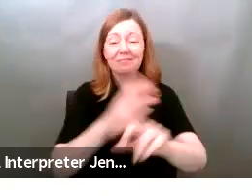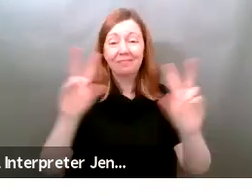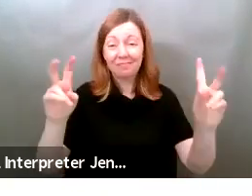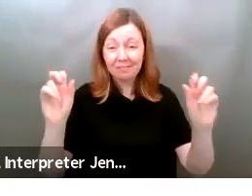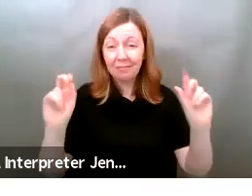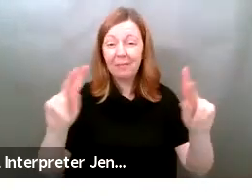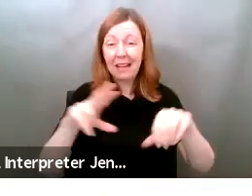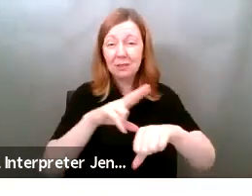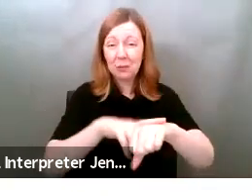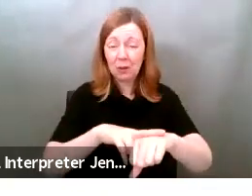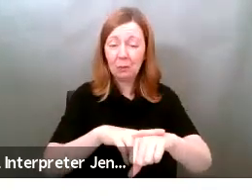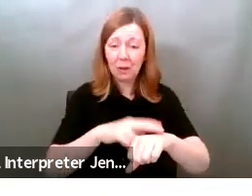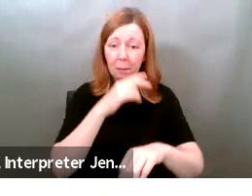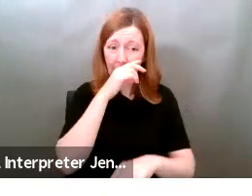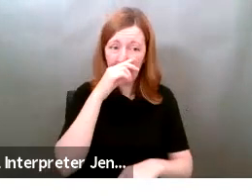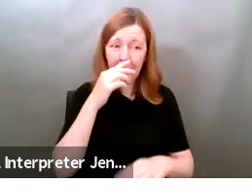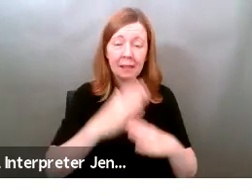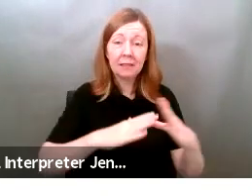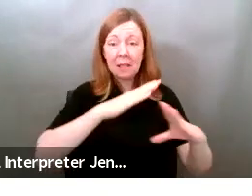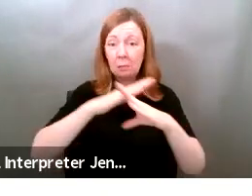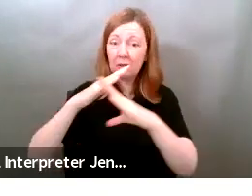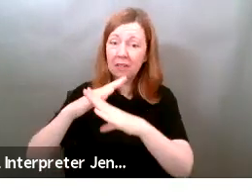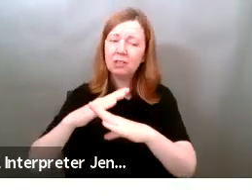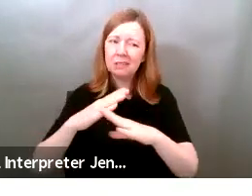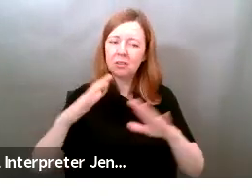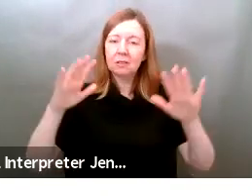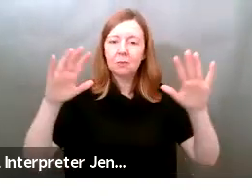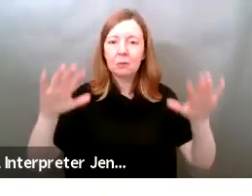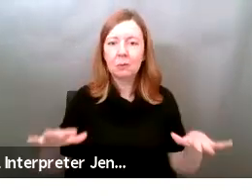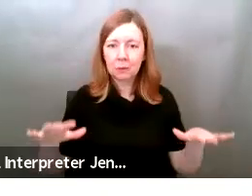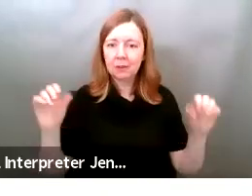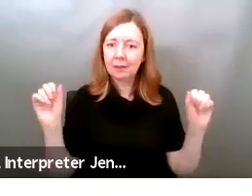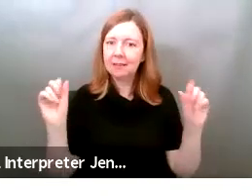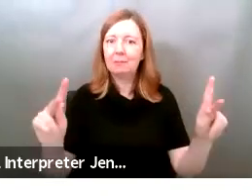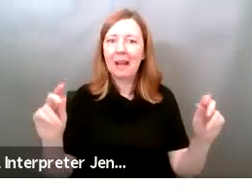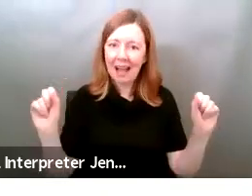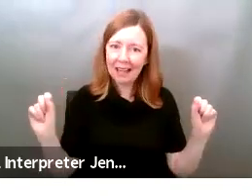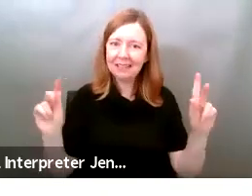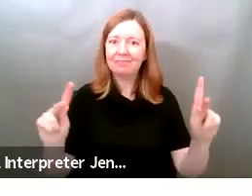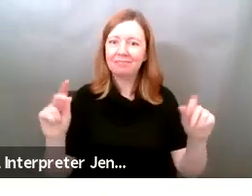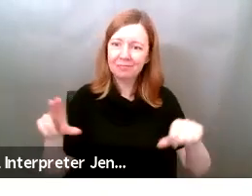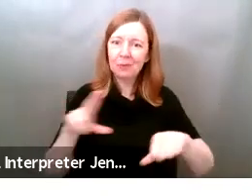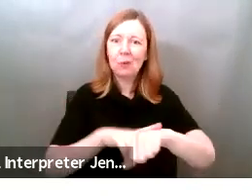to begin to ease some of those prevention practices. We've just been hearing about how